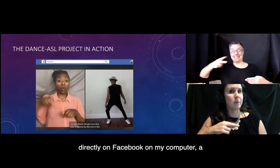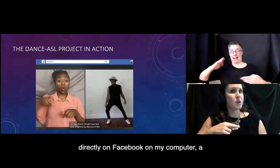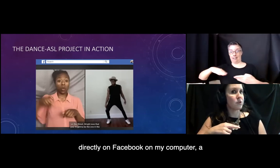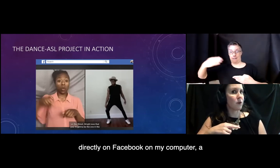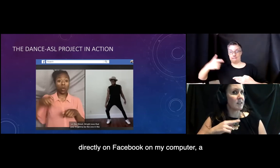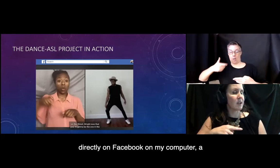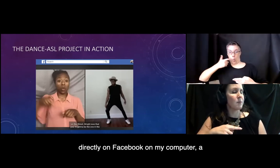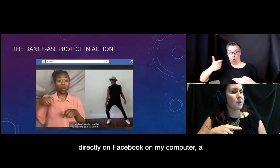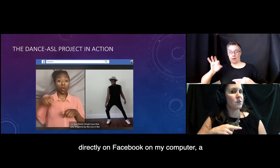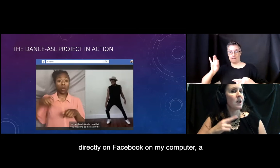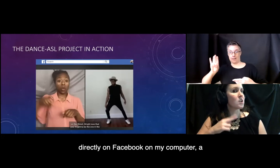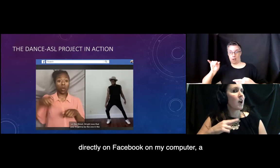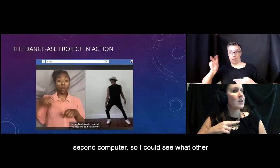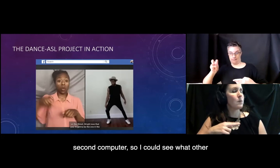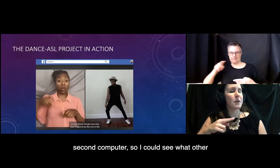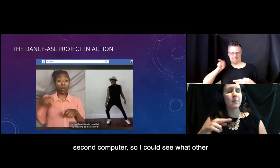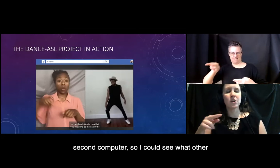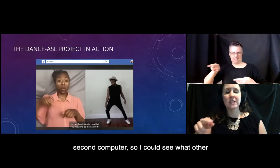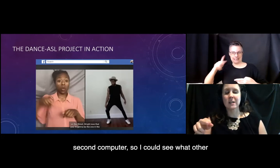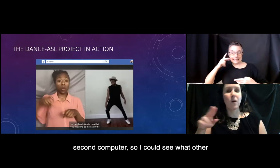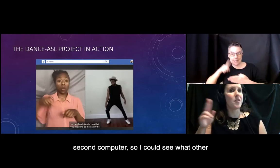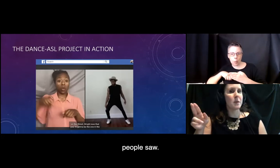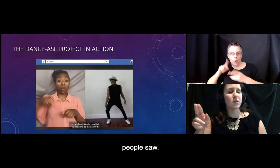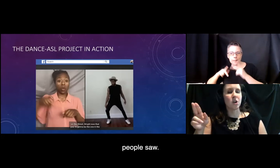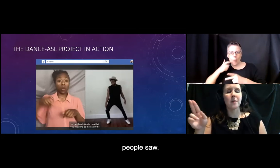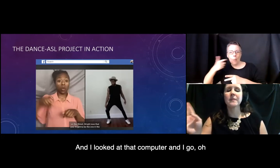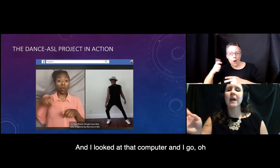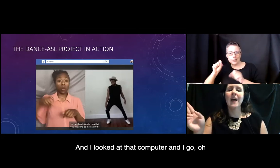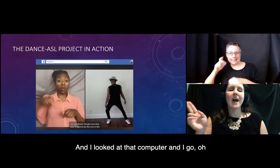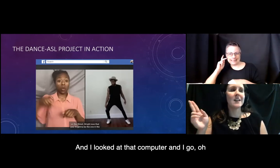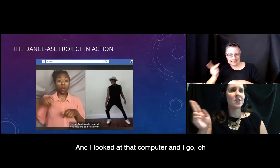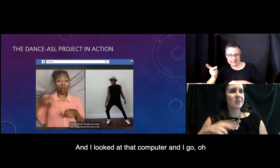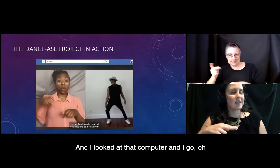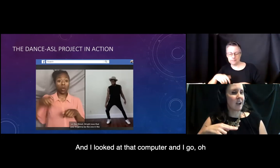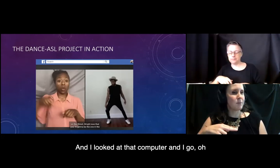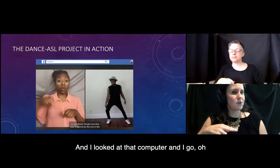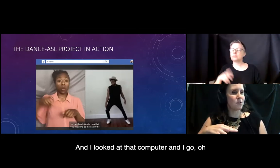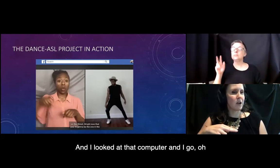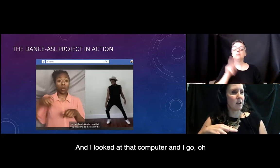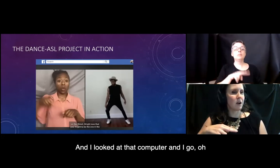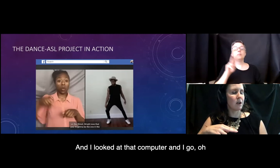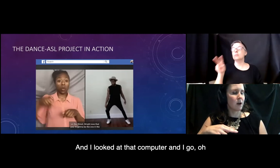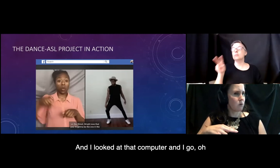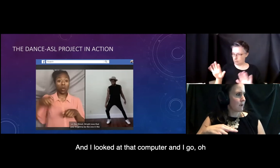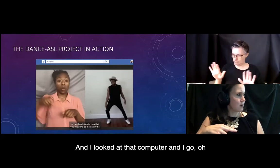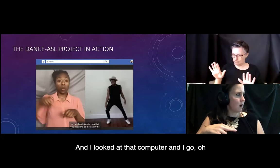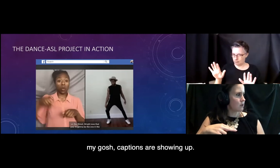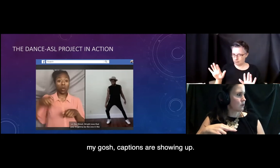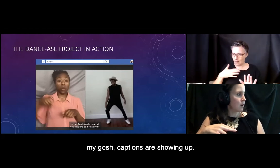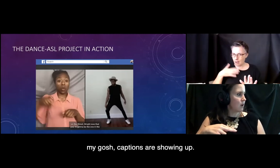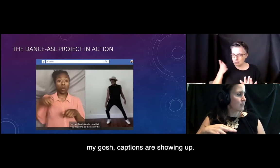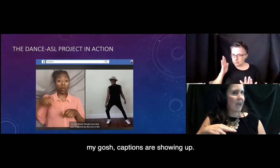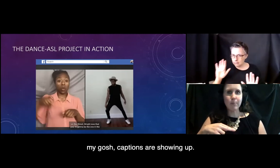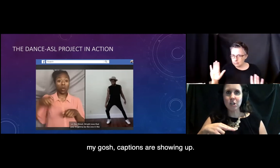on my computer, on the second computer, so I could see what other people saw. And I looked at that computer and I go, oh my